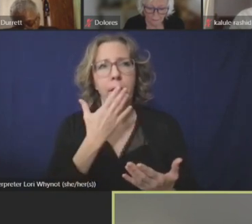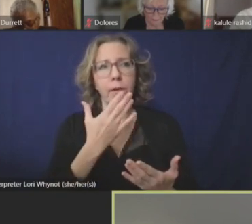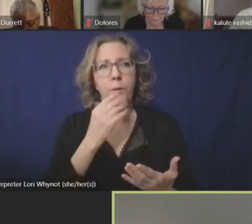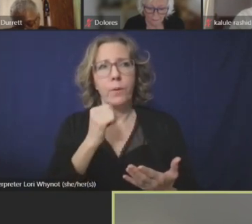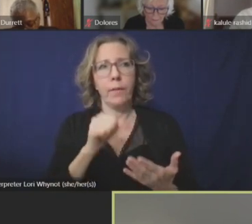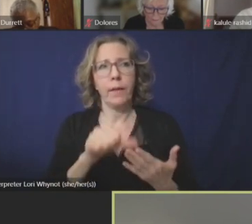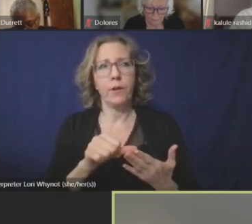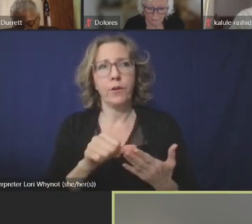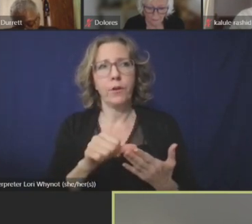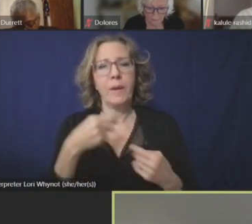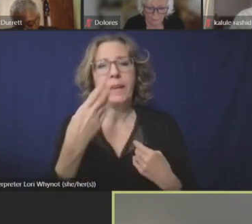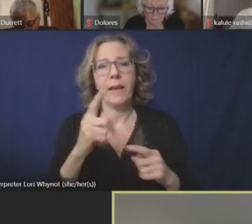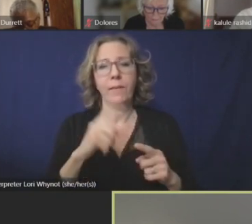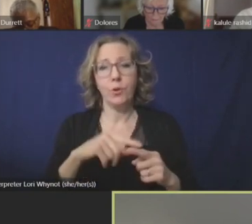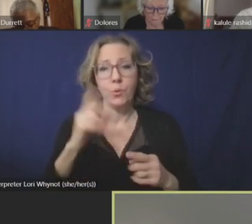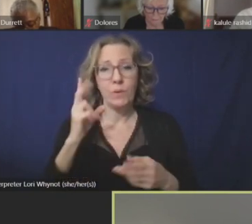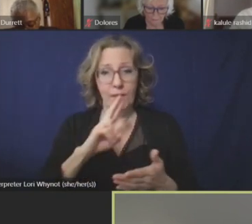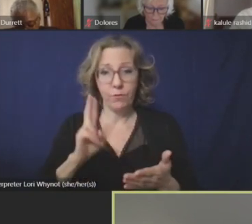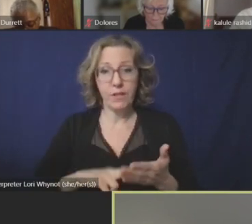to Secretary Walsh